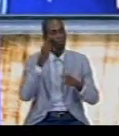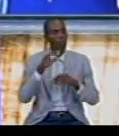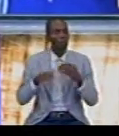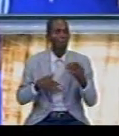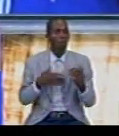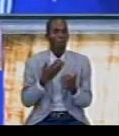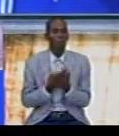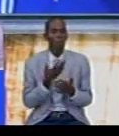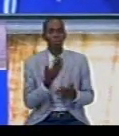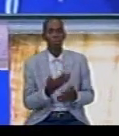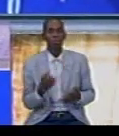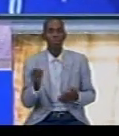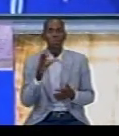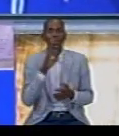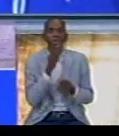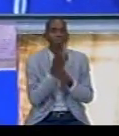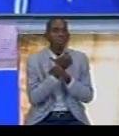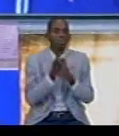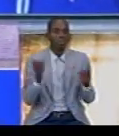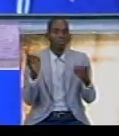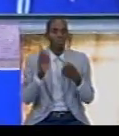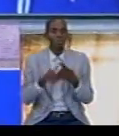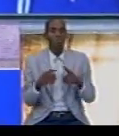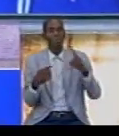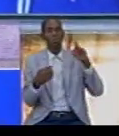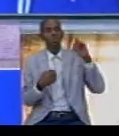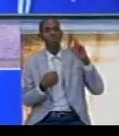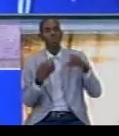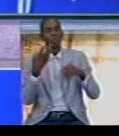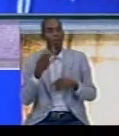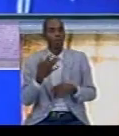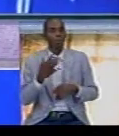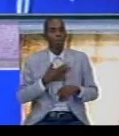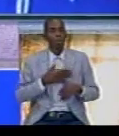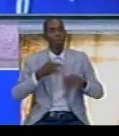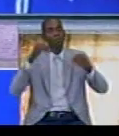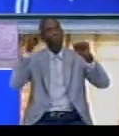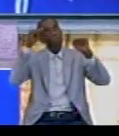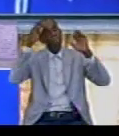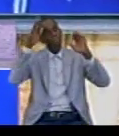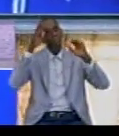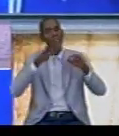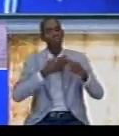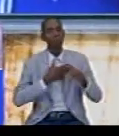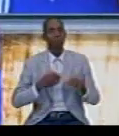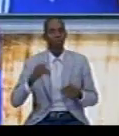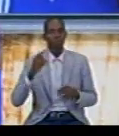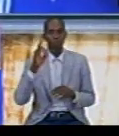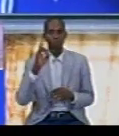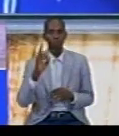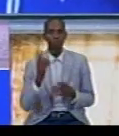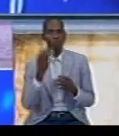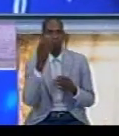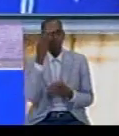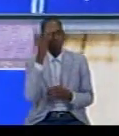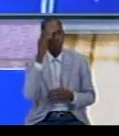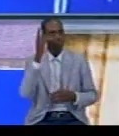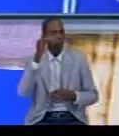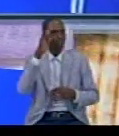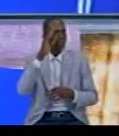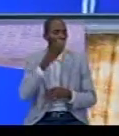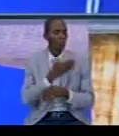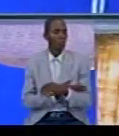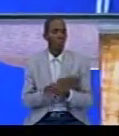Verse 27 says, all things are delivered unto me of my Father, and no man knoweth